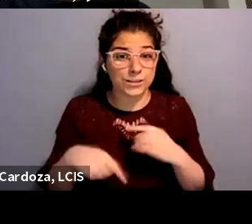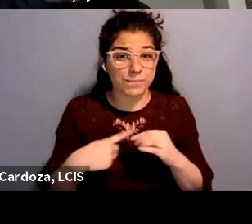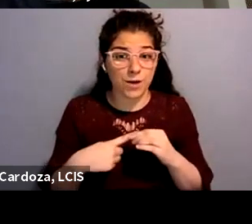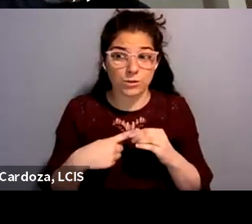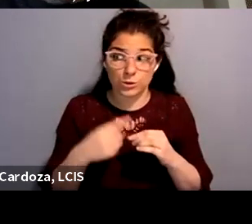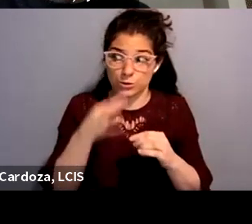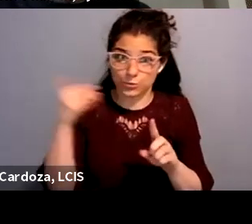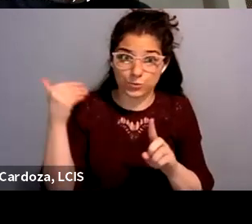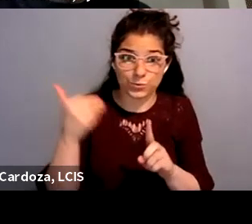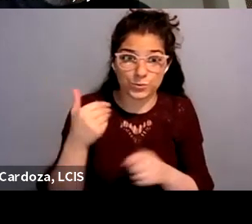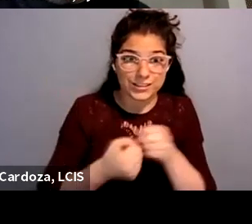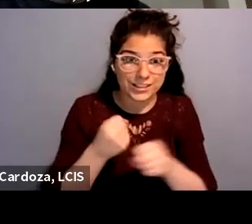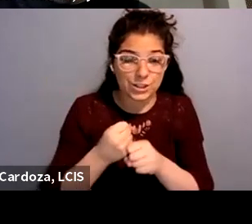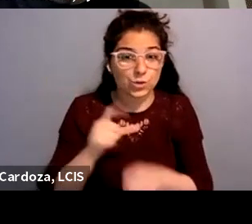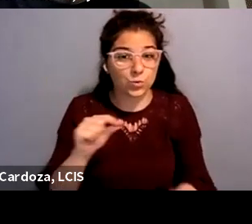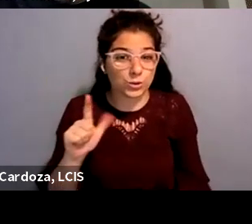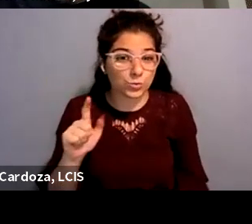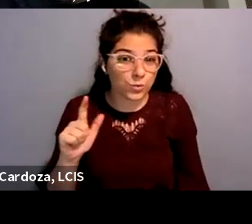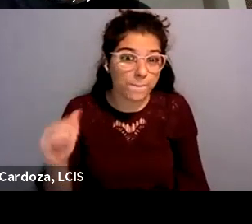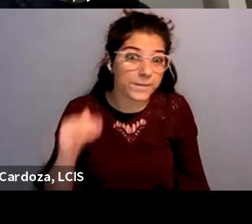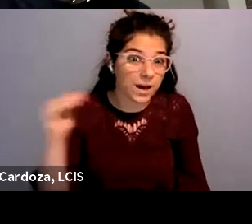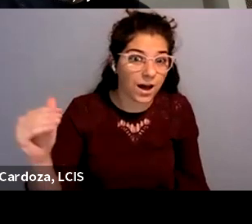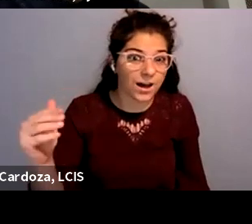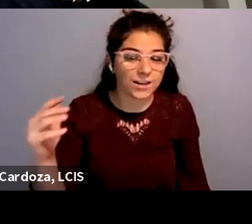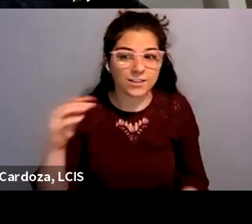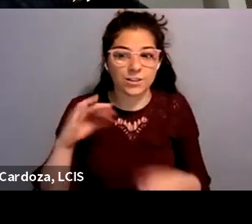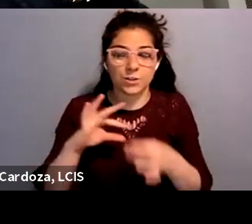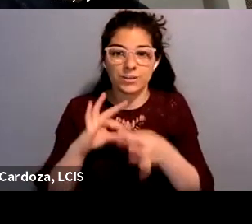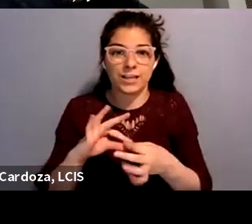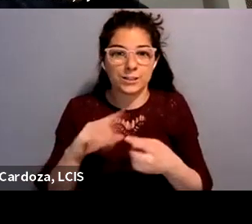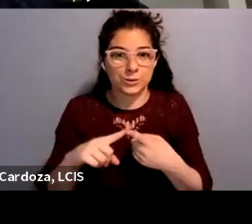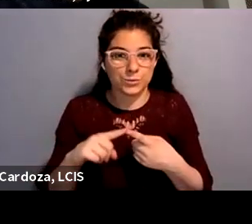upcoming years, 2021 and beyond, when it comes to